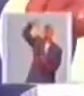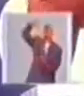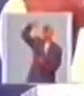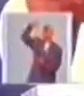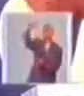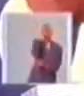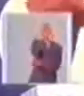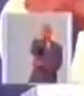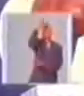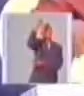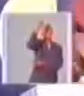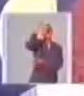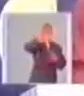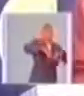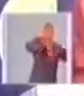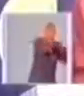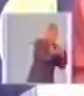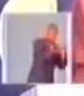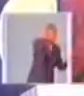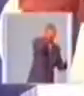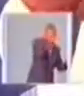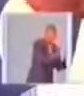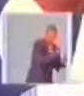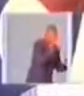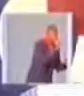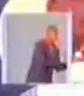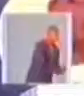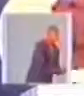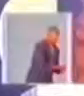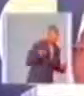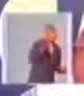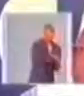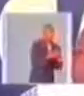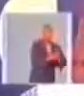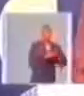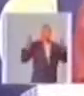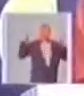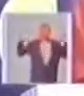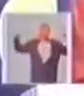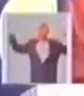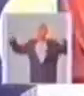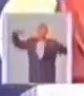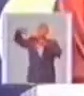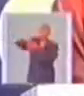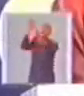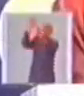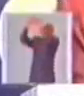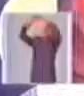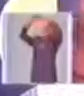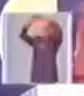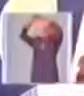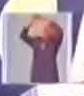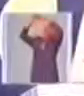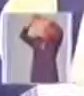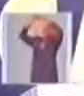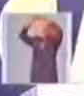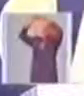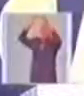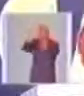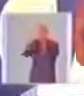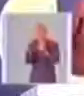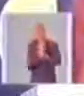marry nor are given in marriage, but are like angels of God in heaven. Or of all,